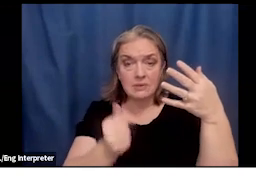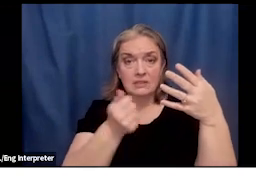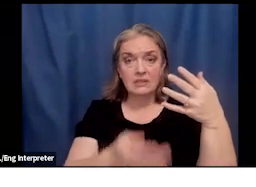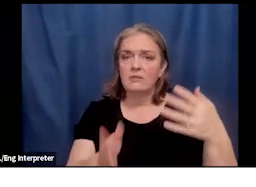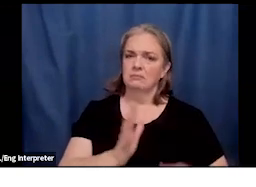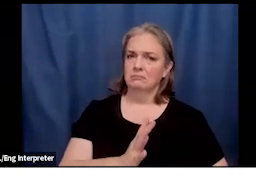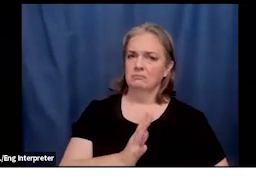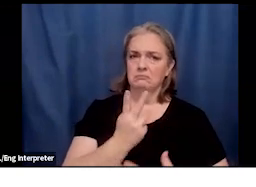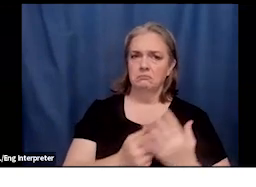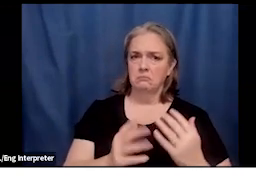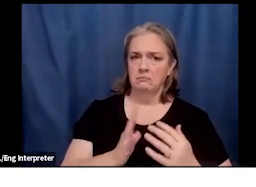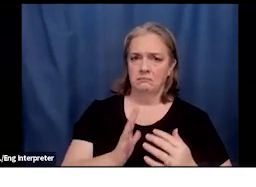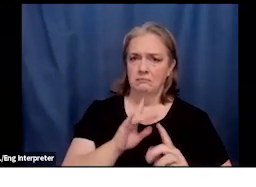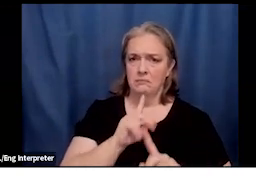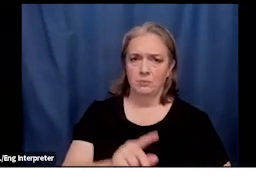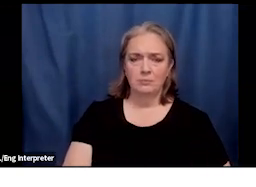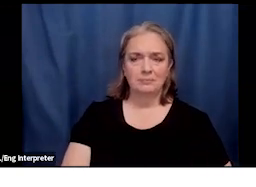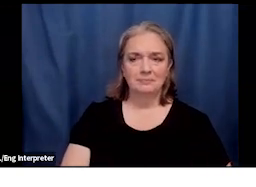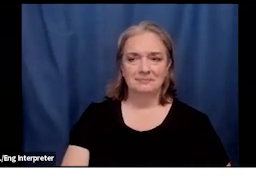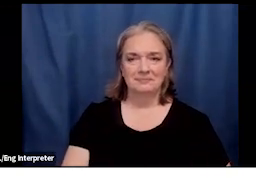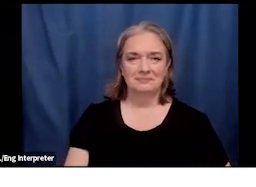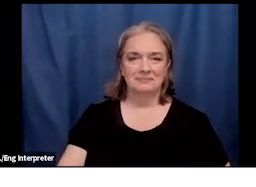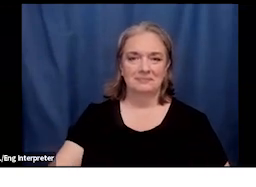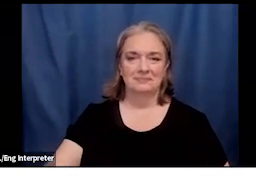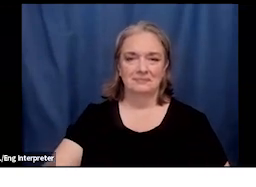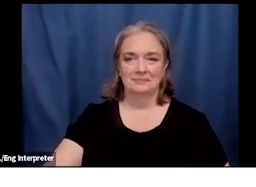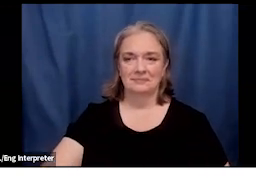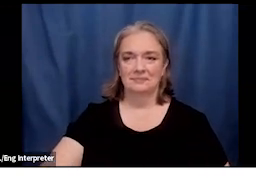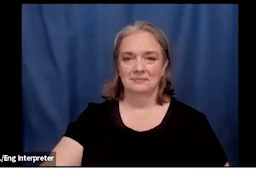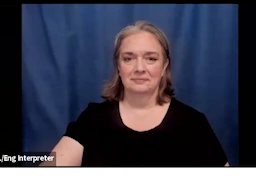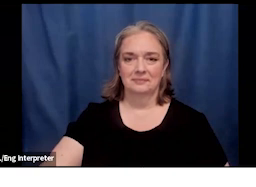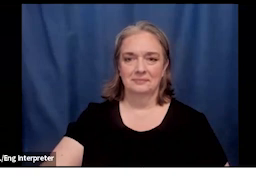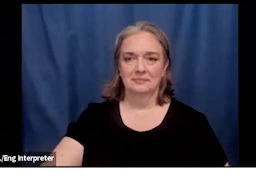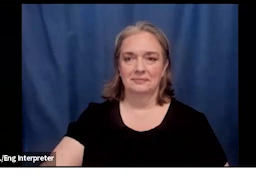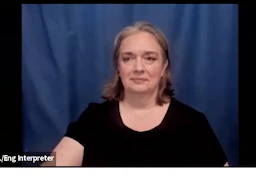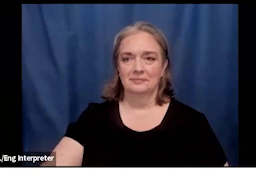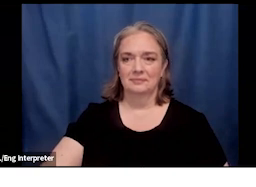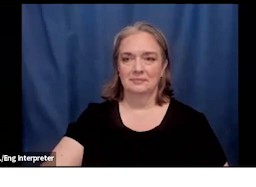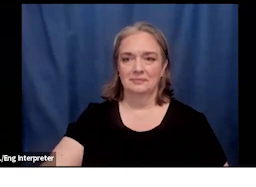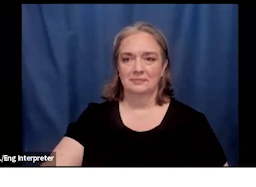projects that can be funded by this opportunity.